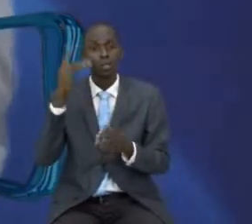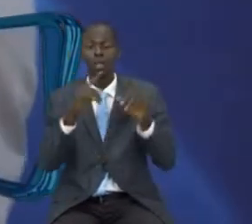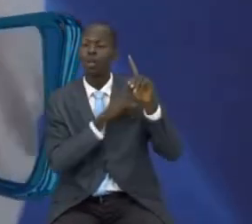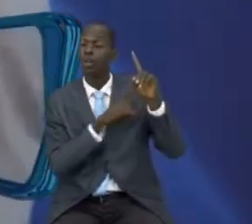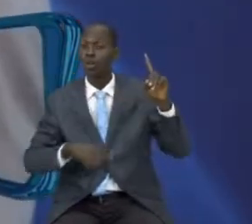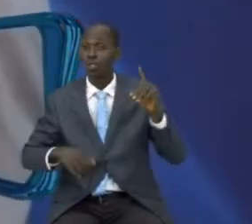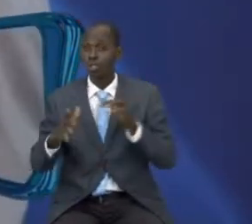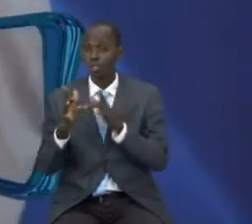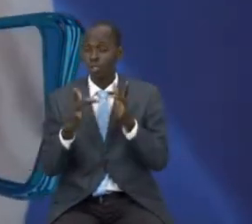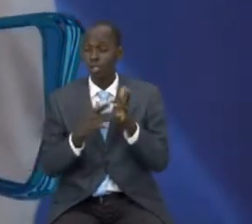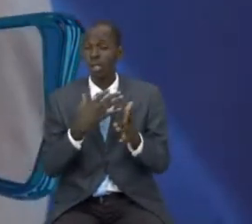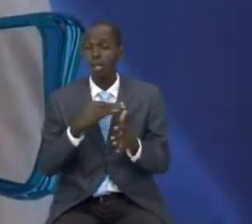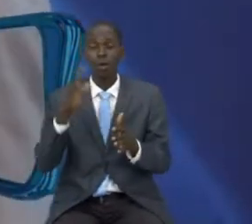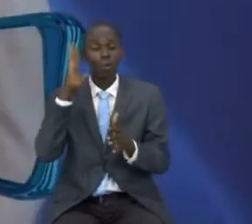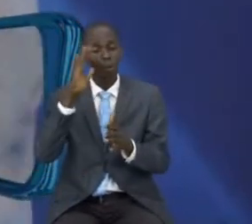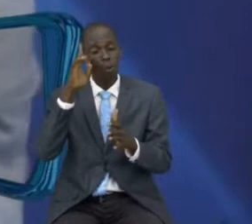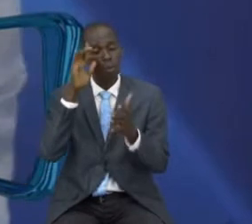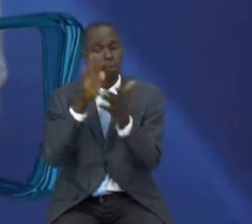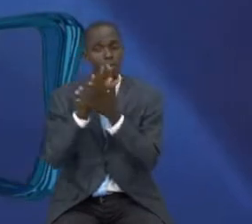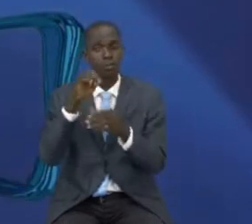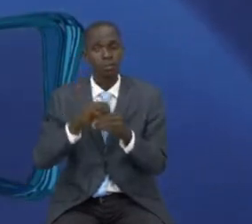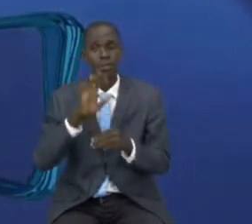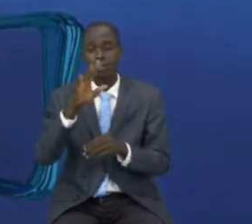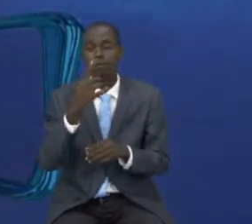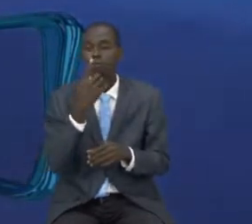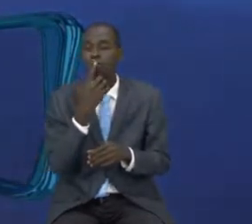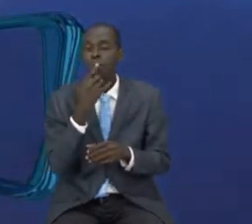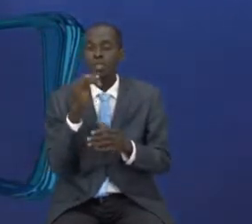God raised him from the dead,